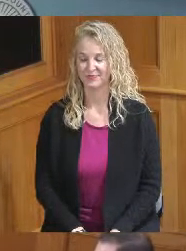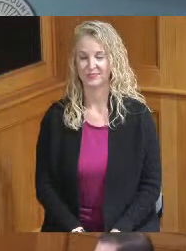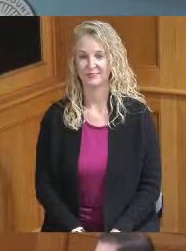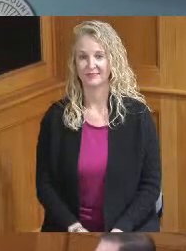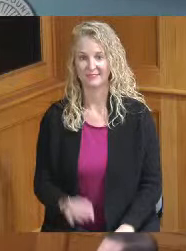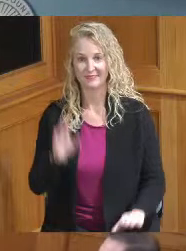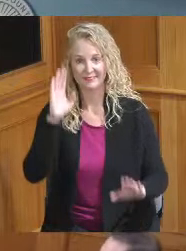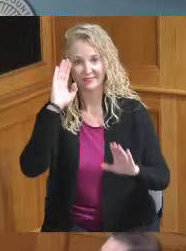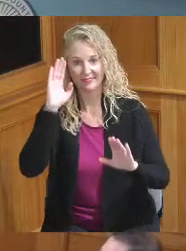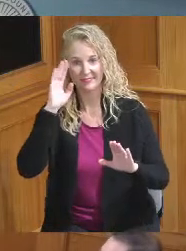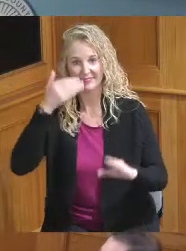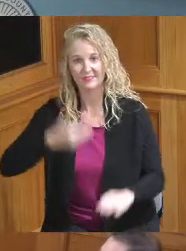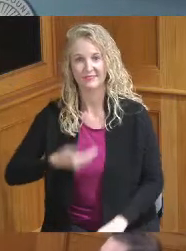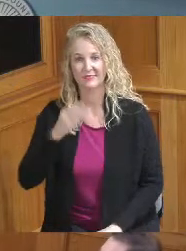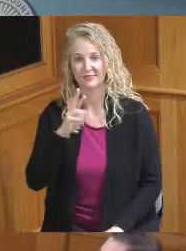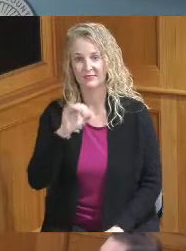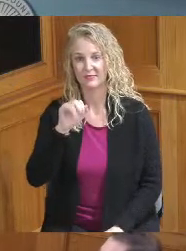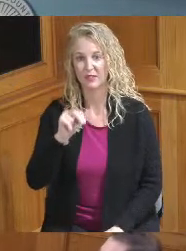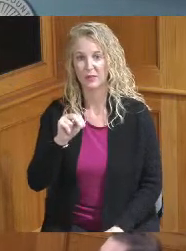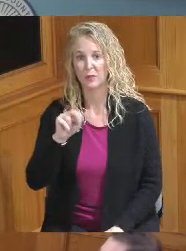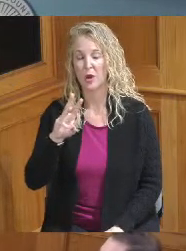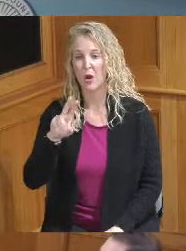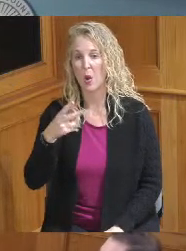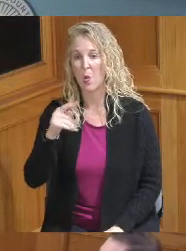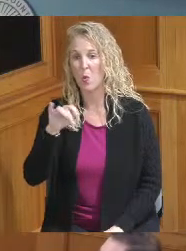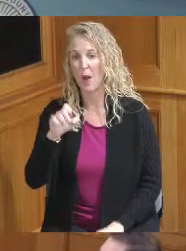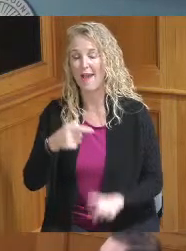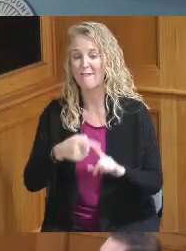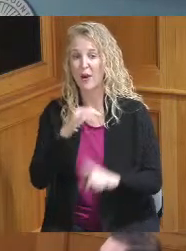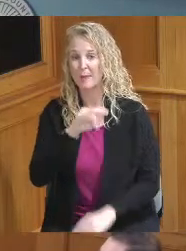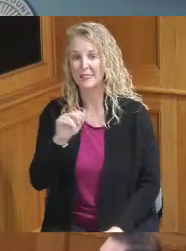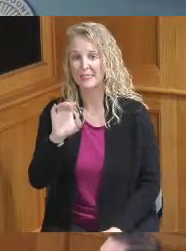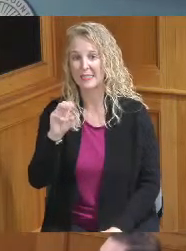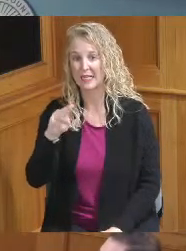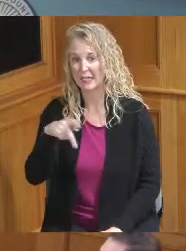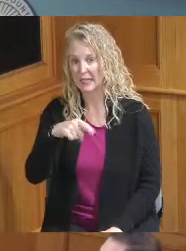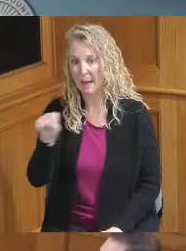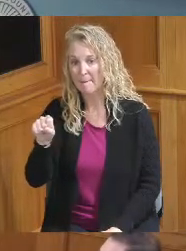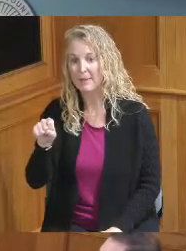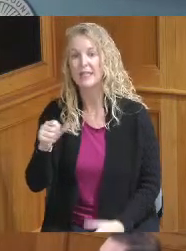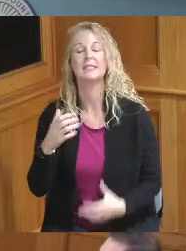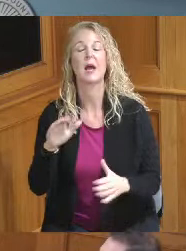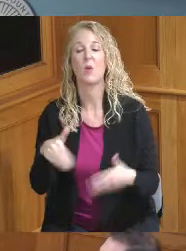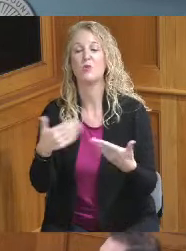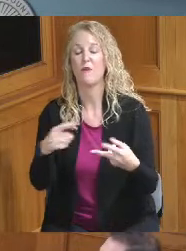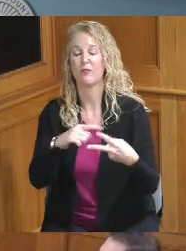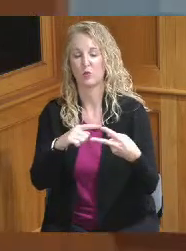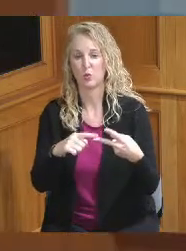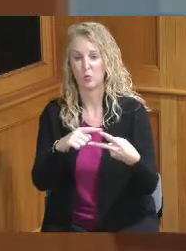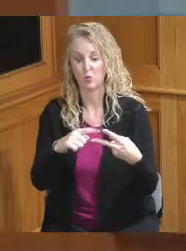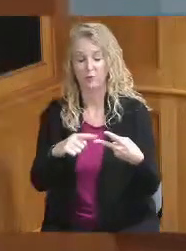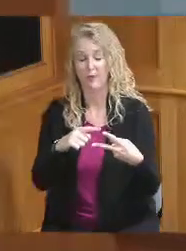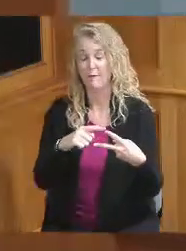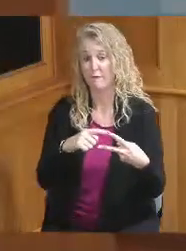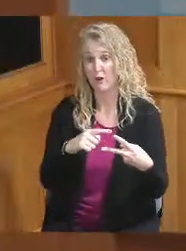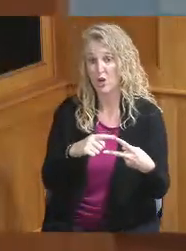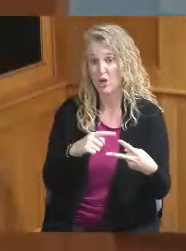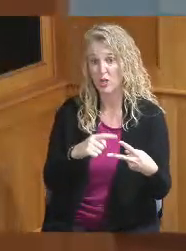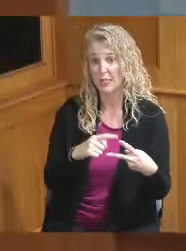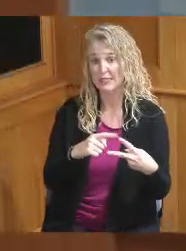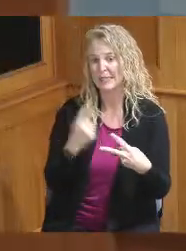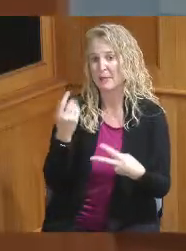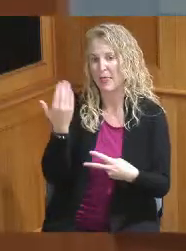Hello, commissioners. I am Brian Wright, I'm the executive director of Cincinnati Compass. I want to offer two thanks. First of all, for something